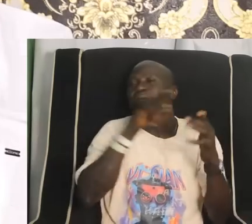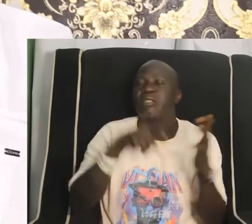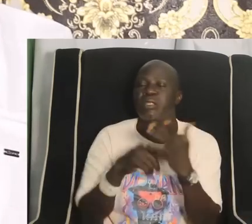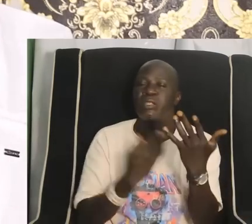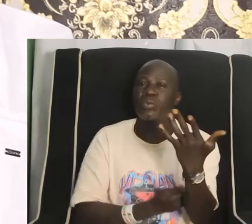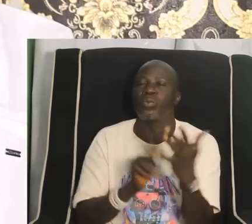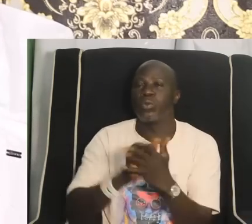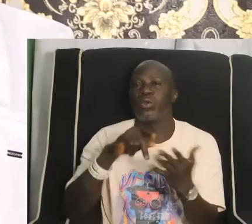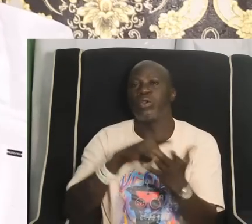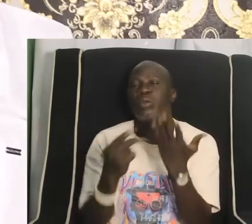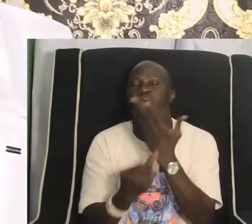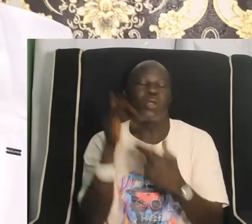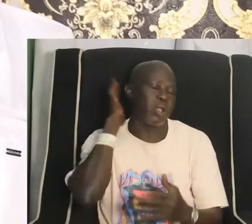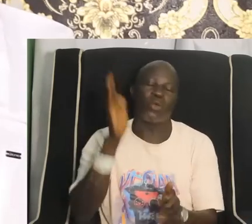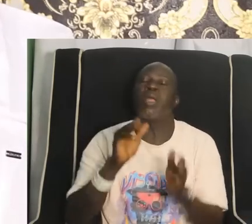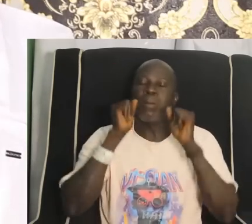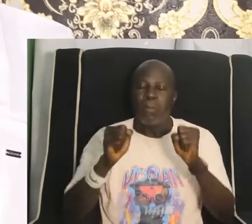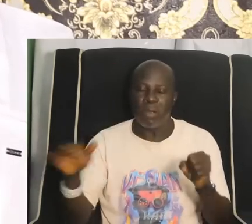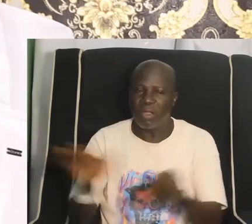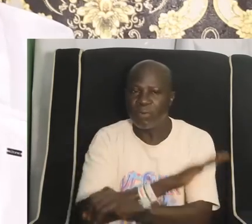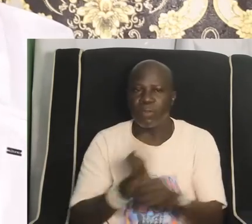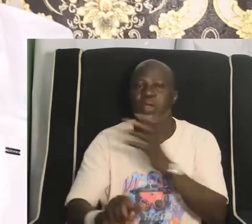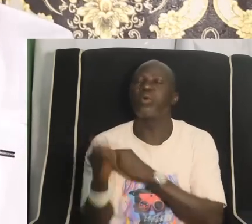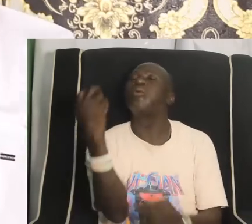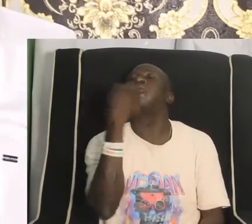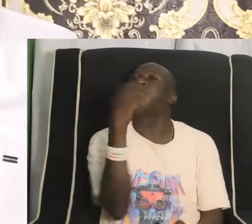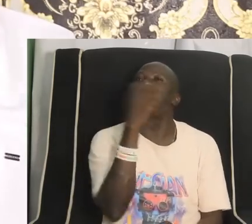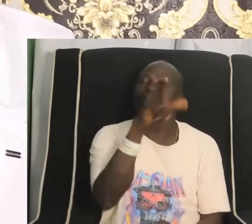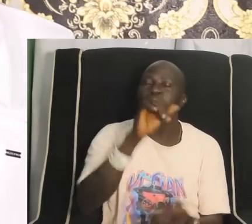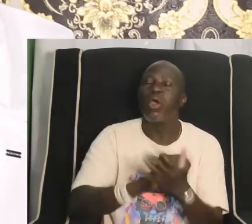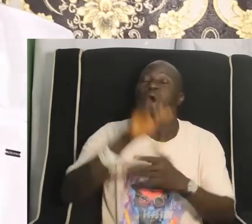maragbara this money program will be powerful oluwa no consume it is that I spoke to me